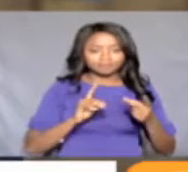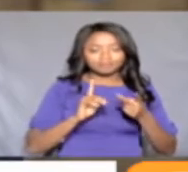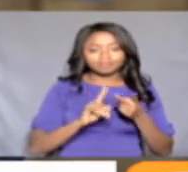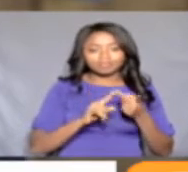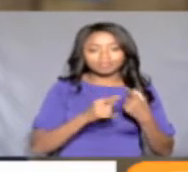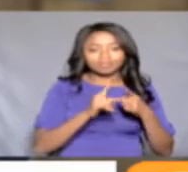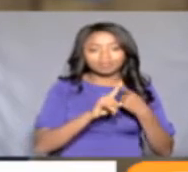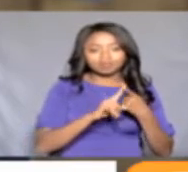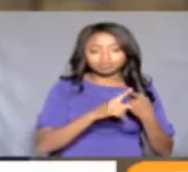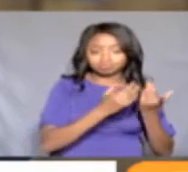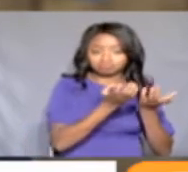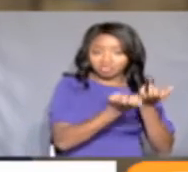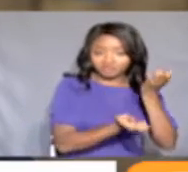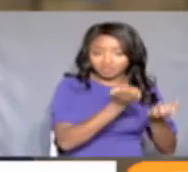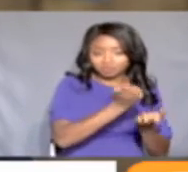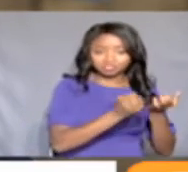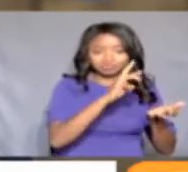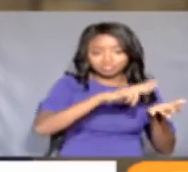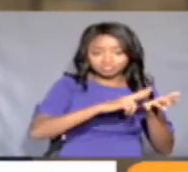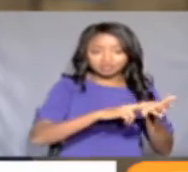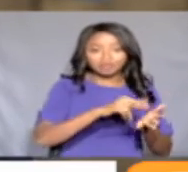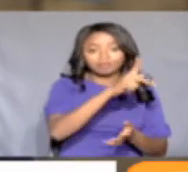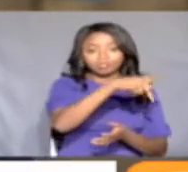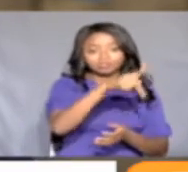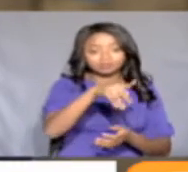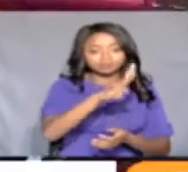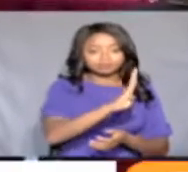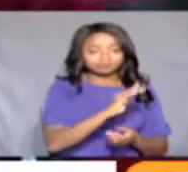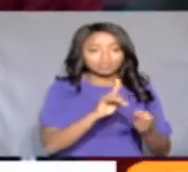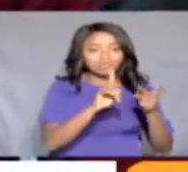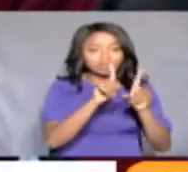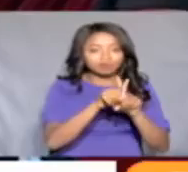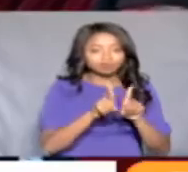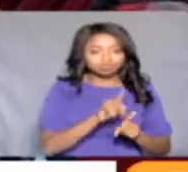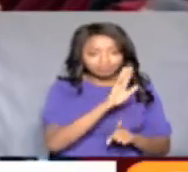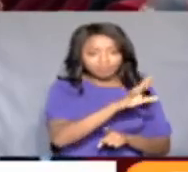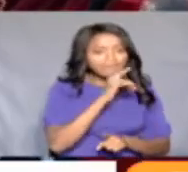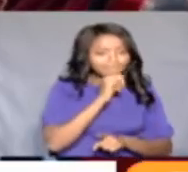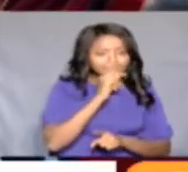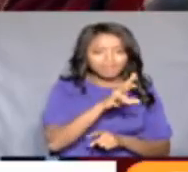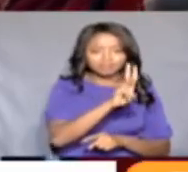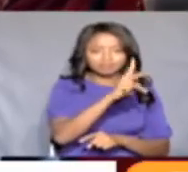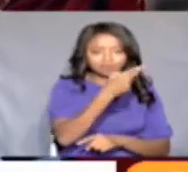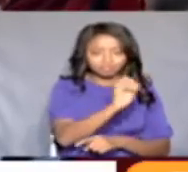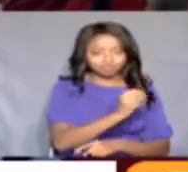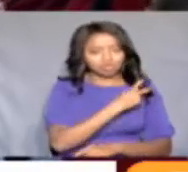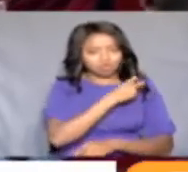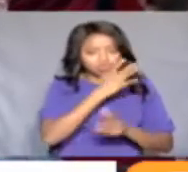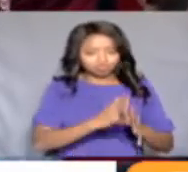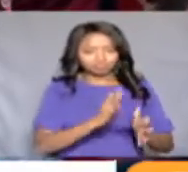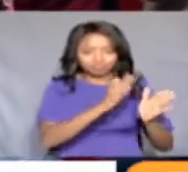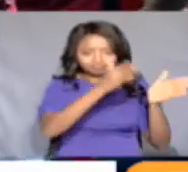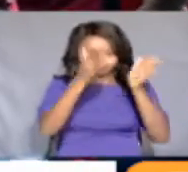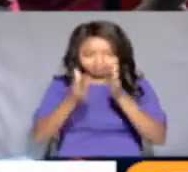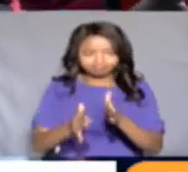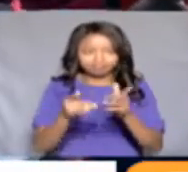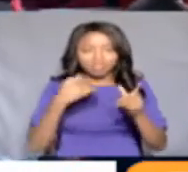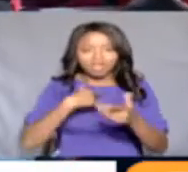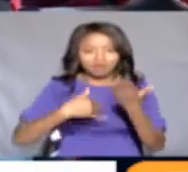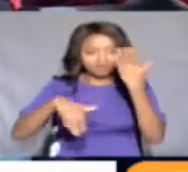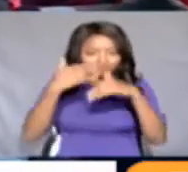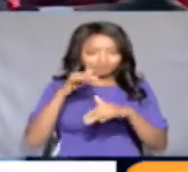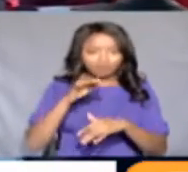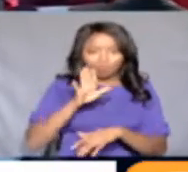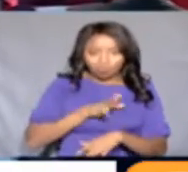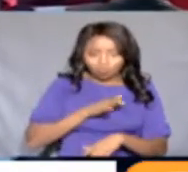Directorate of Product Evaluation and Registration, Pharmacy and Poisons Board. He also is a World Health Organization consultant. Next to him, we also had Professor